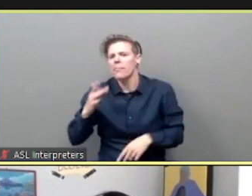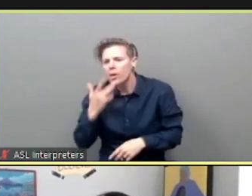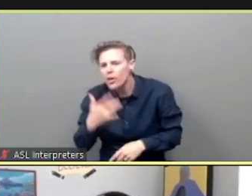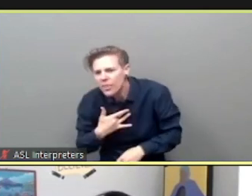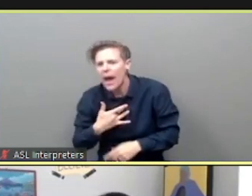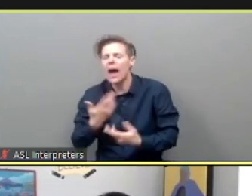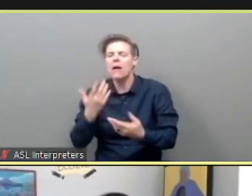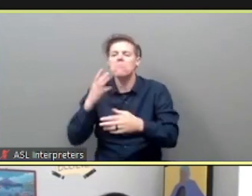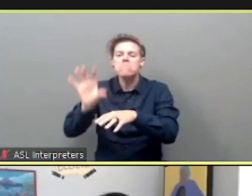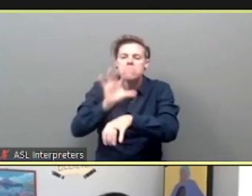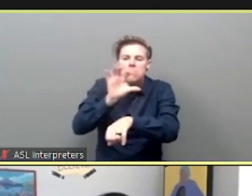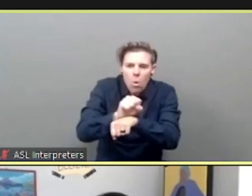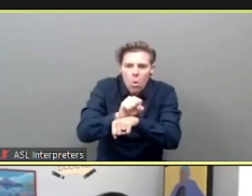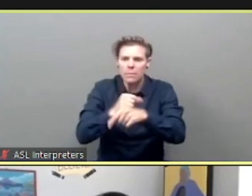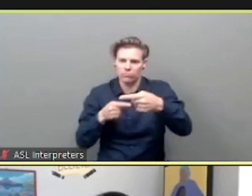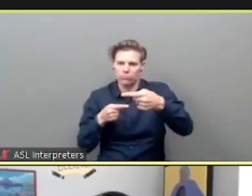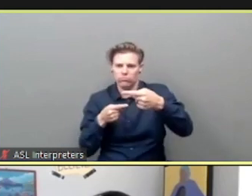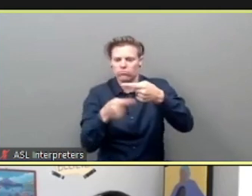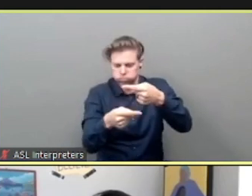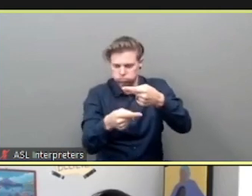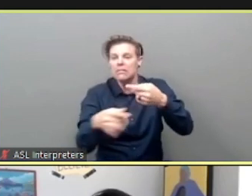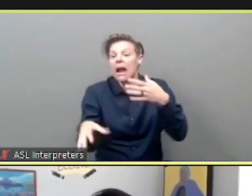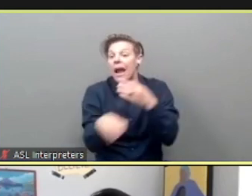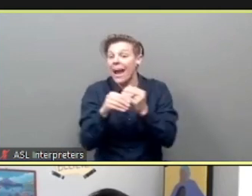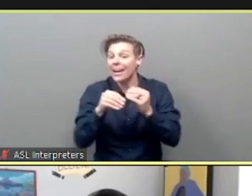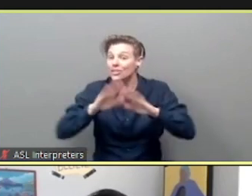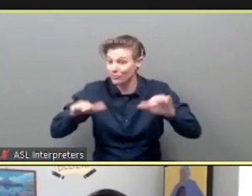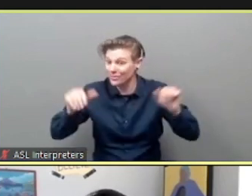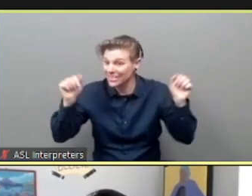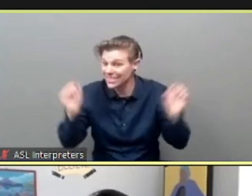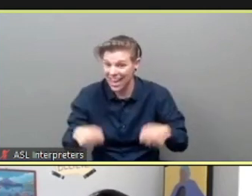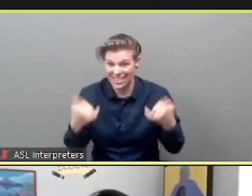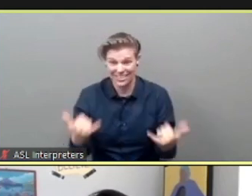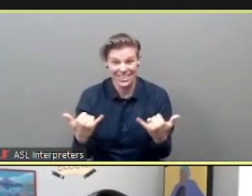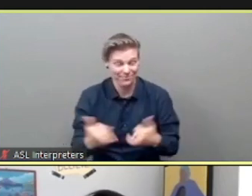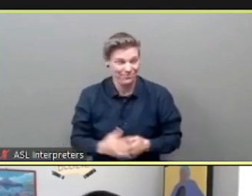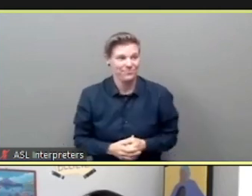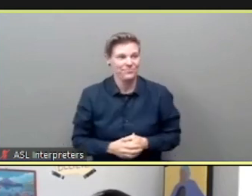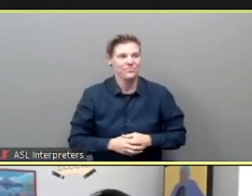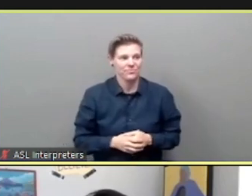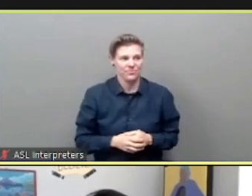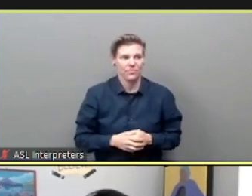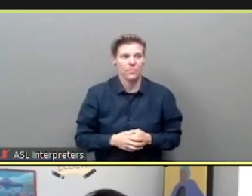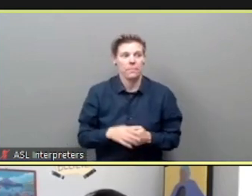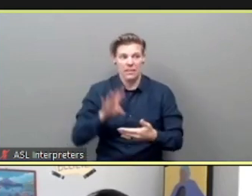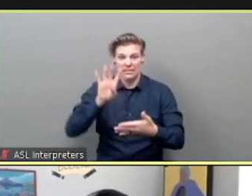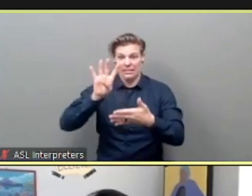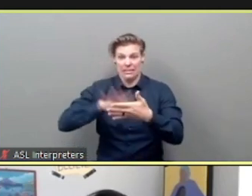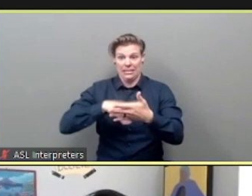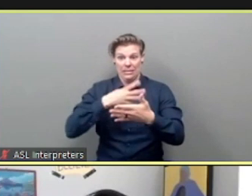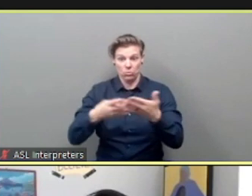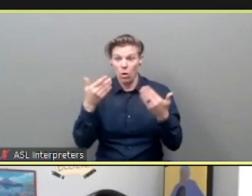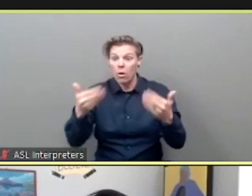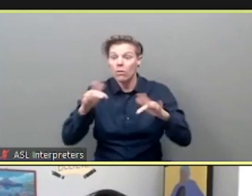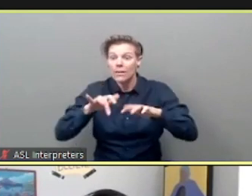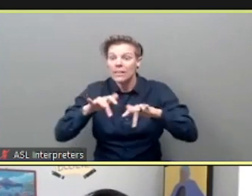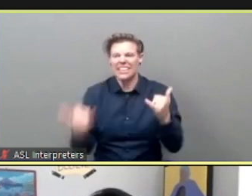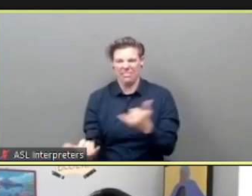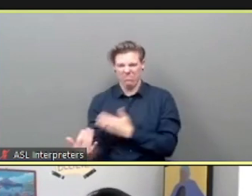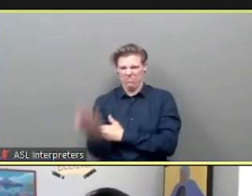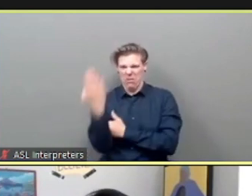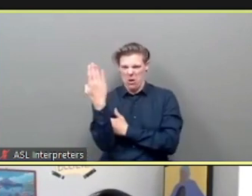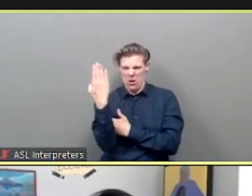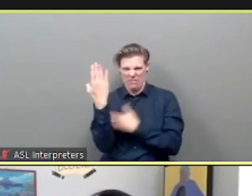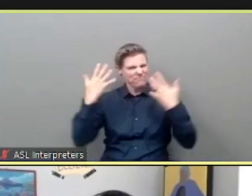parental consent forms. Scheduling opened this morning, and already thousands of parents have